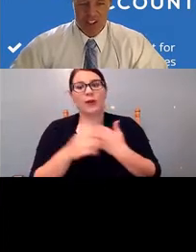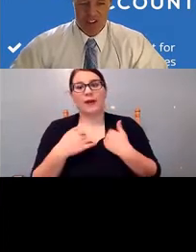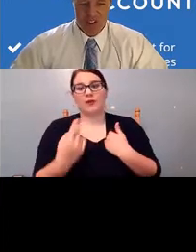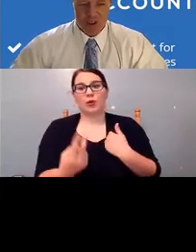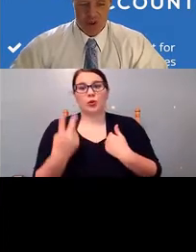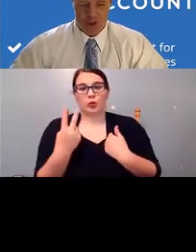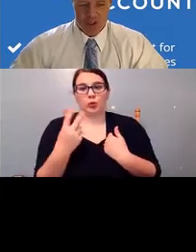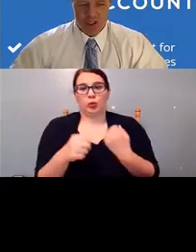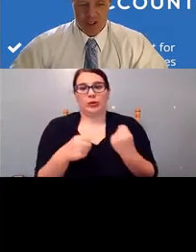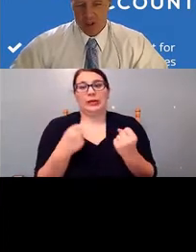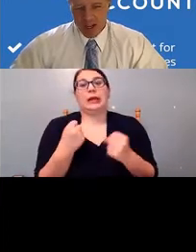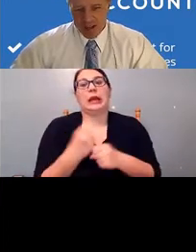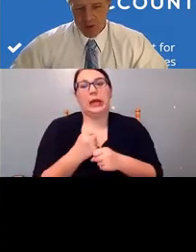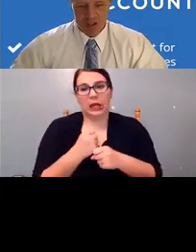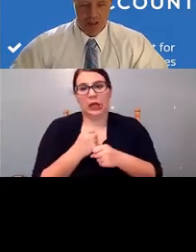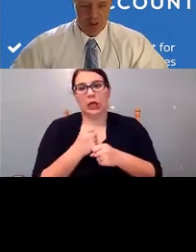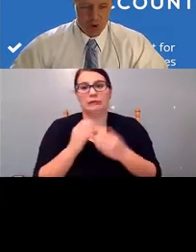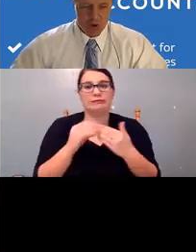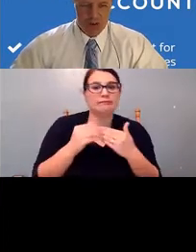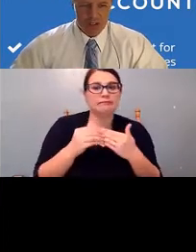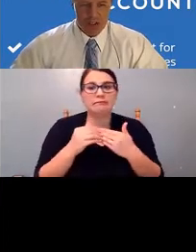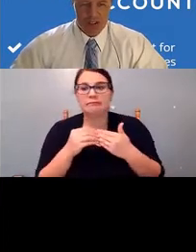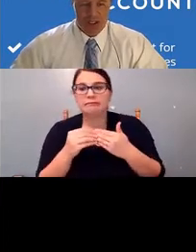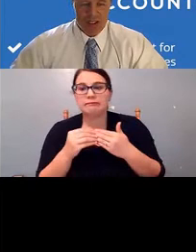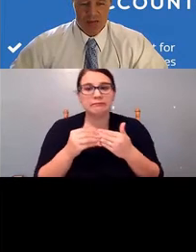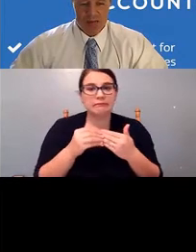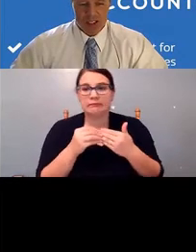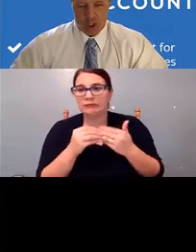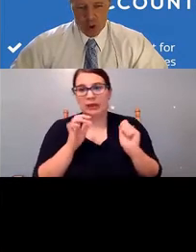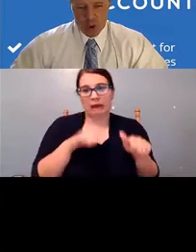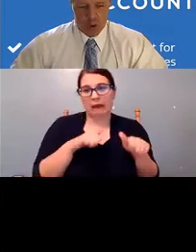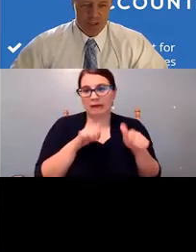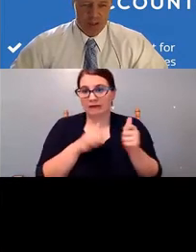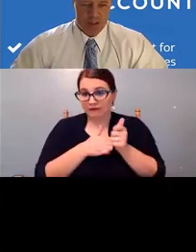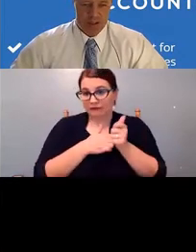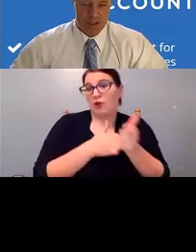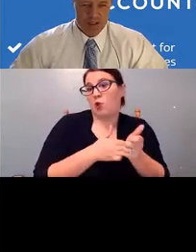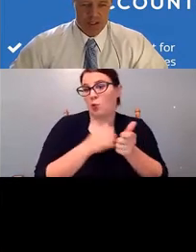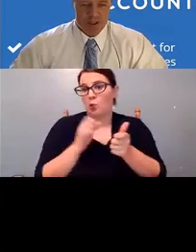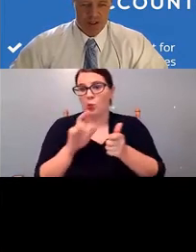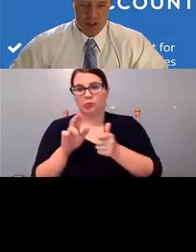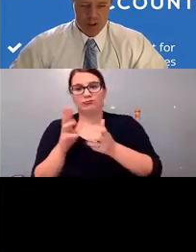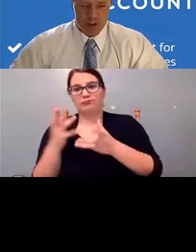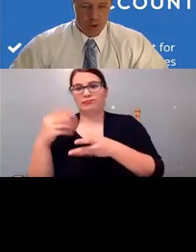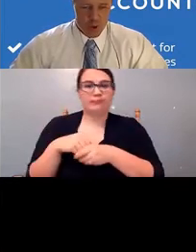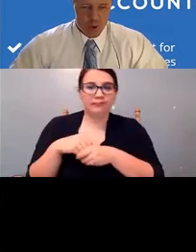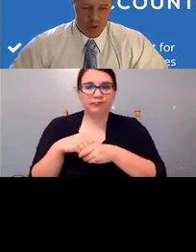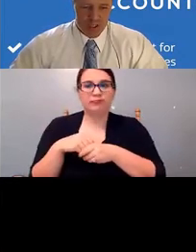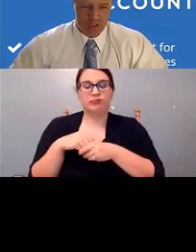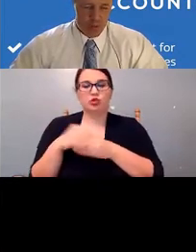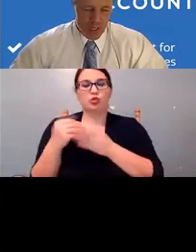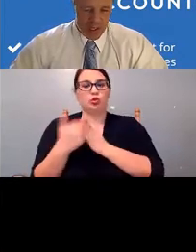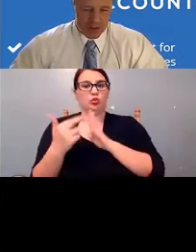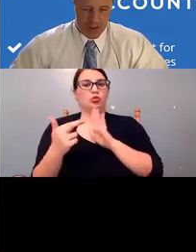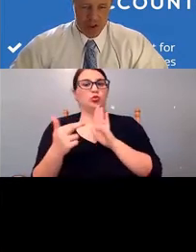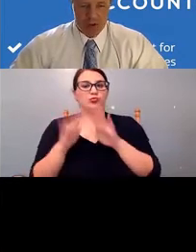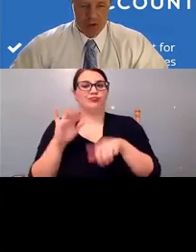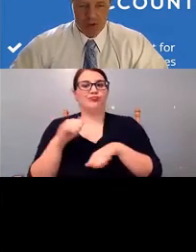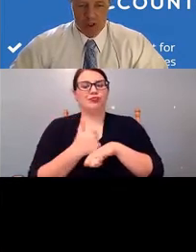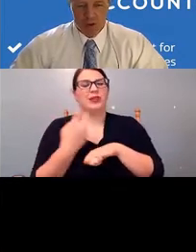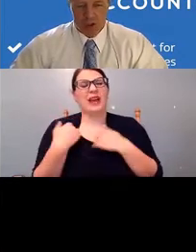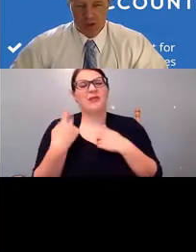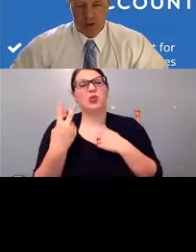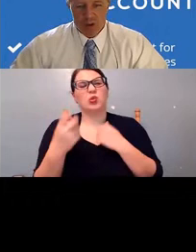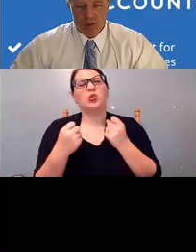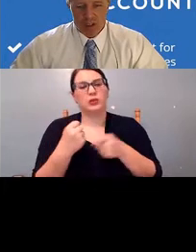which to comply with or include, some of those new rules in their plan. So as